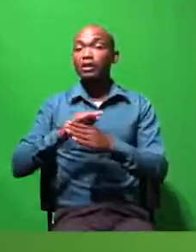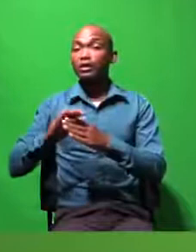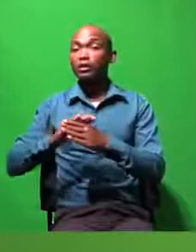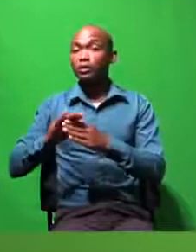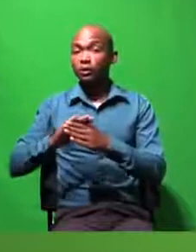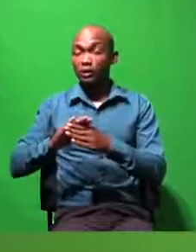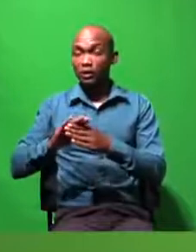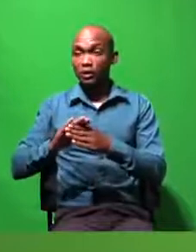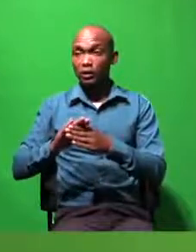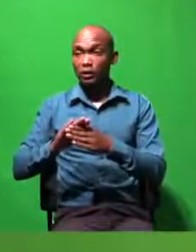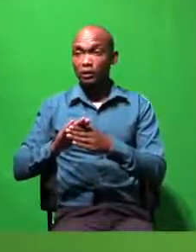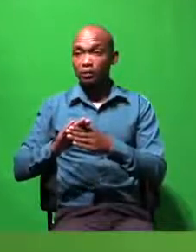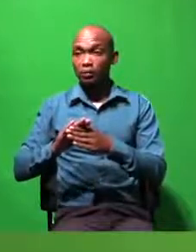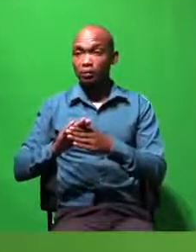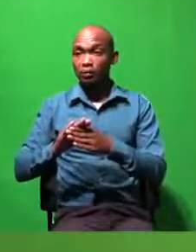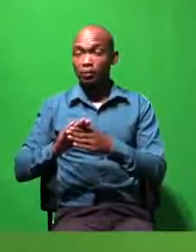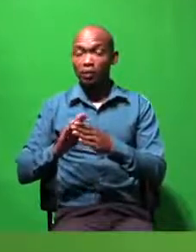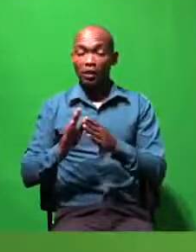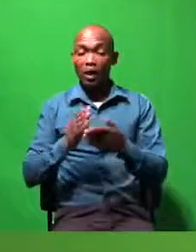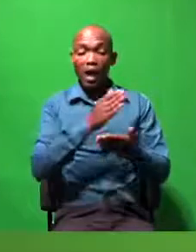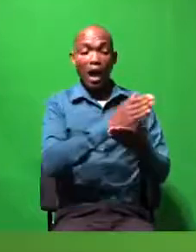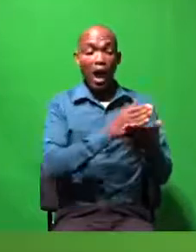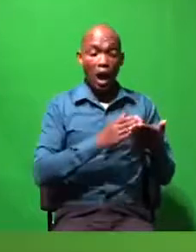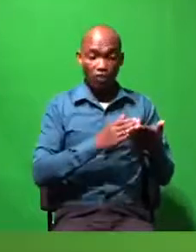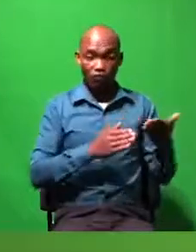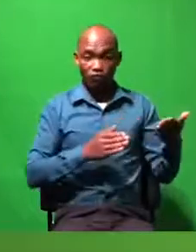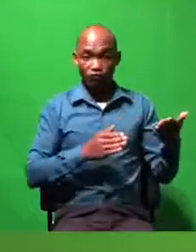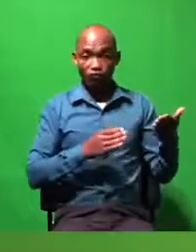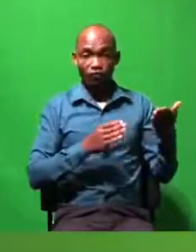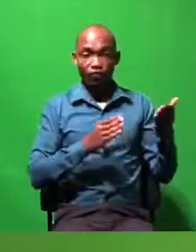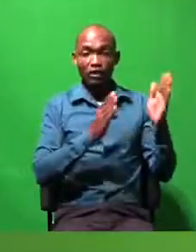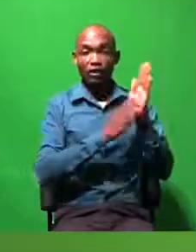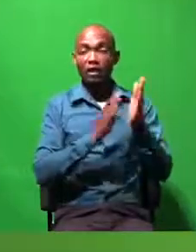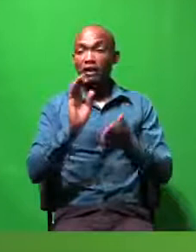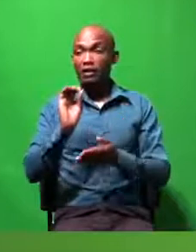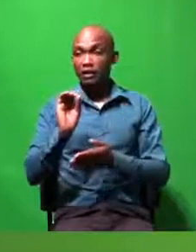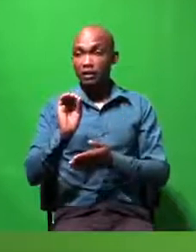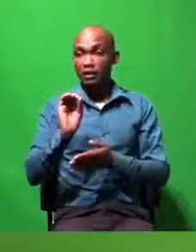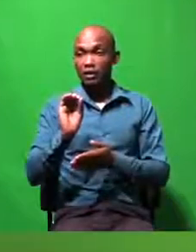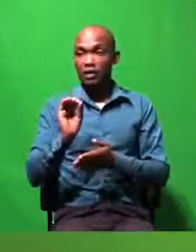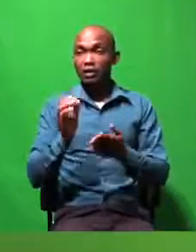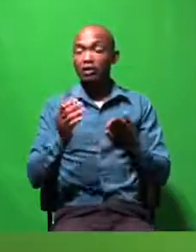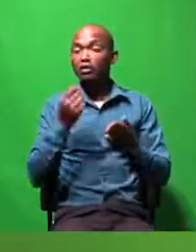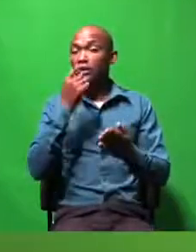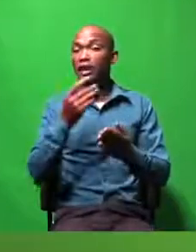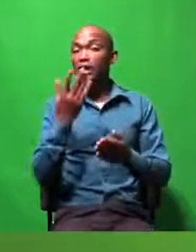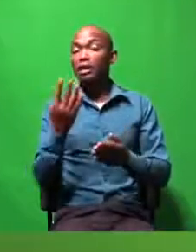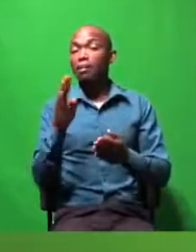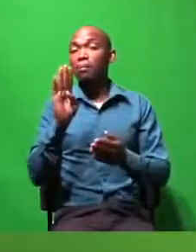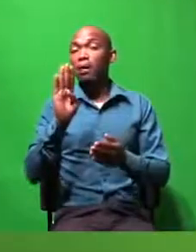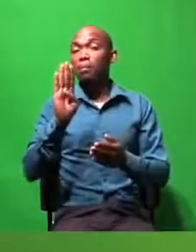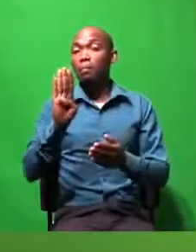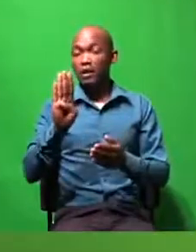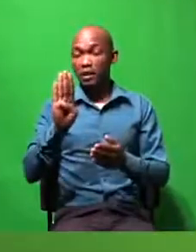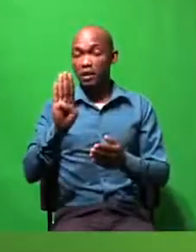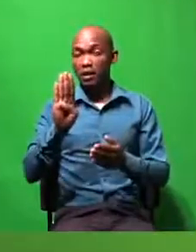use half turn, which is 180 degrees. So number B,